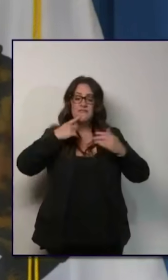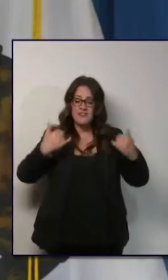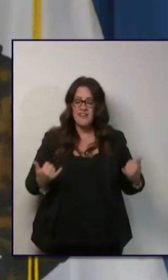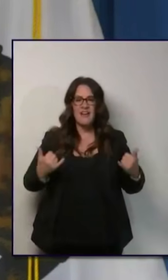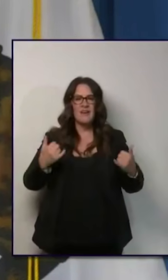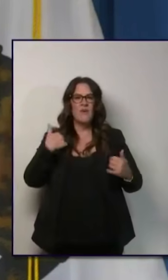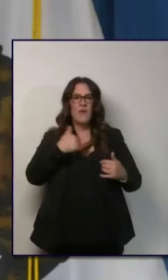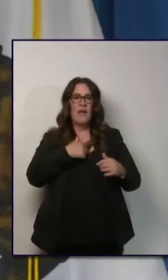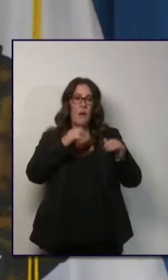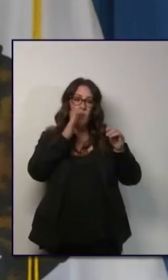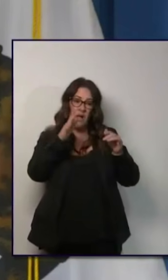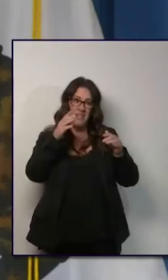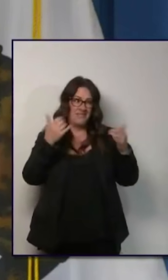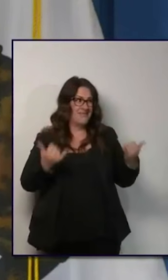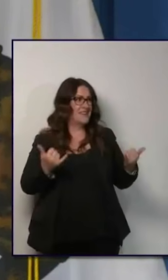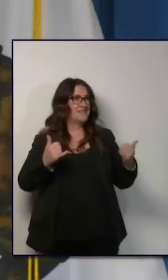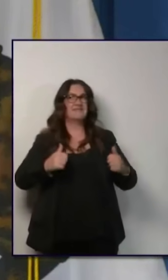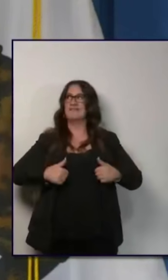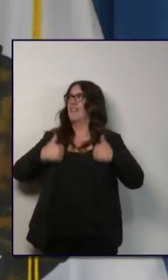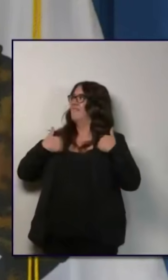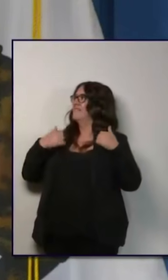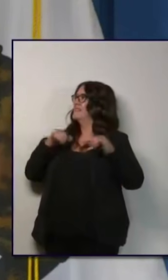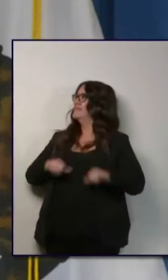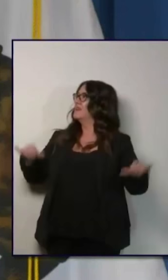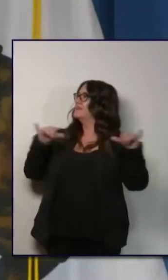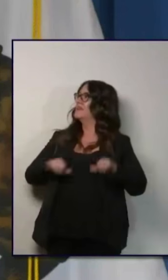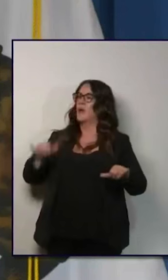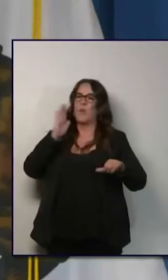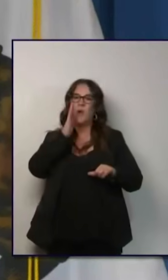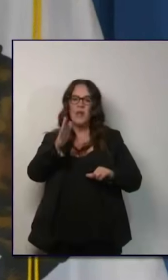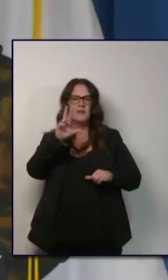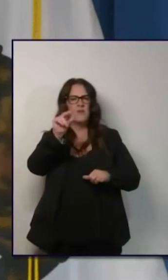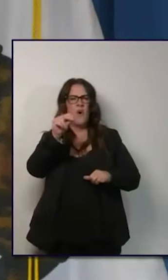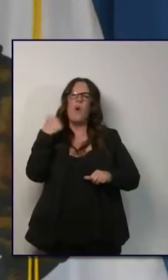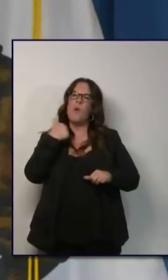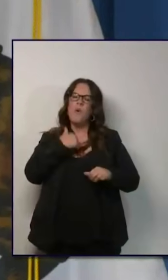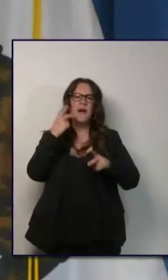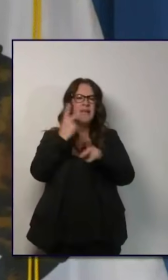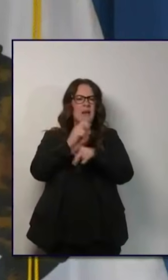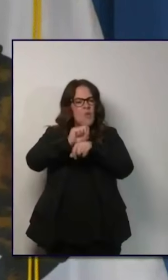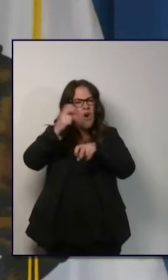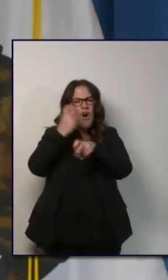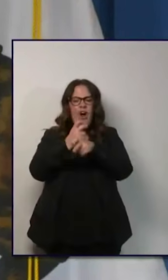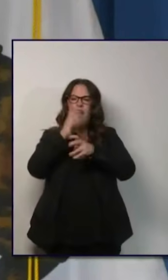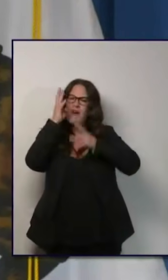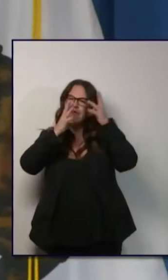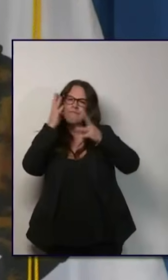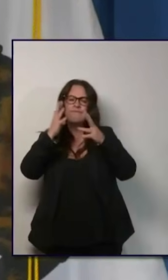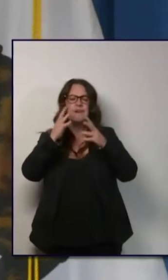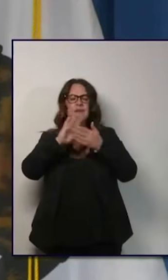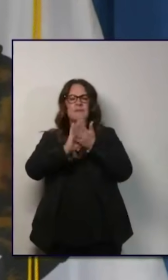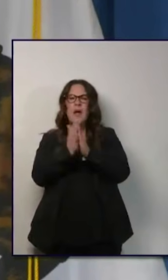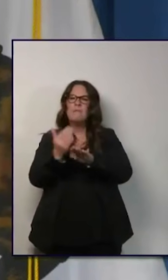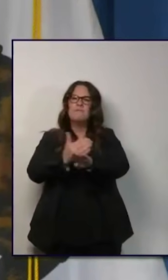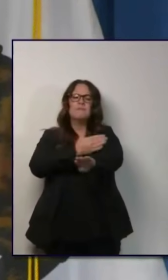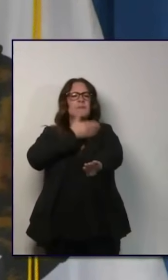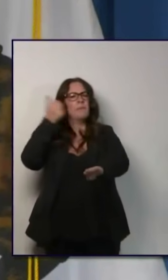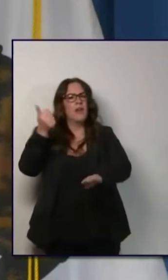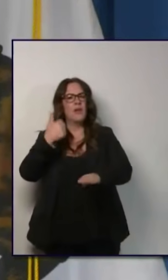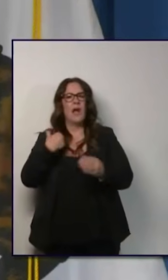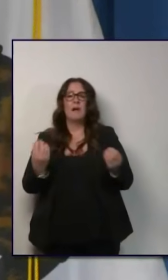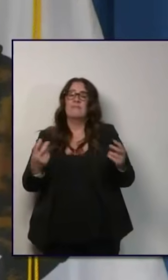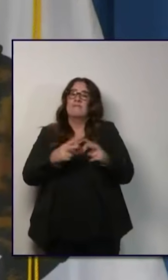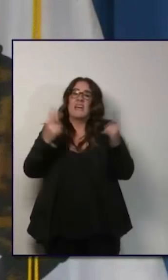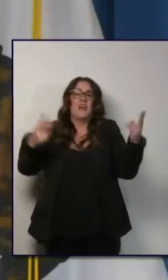state. We are in a state of constant reimagination. And I couldn't be more proud to be governor of